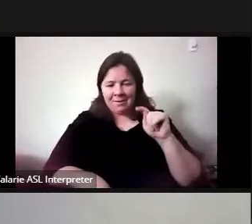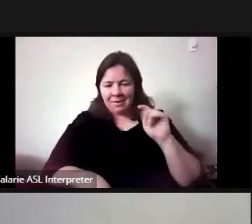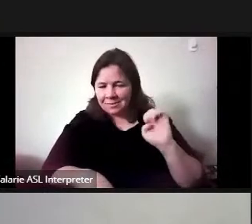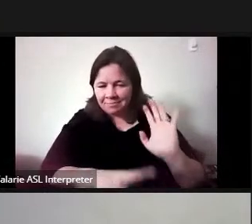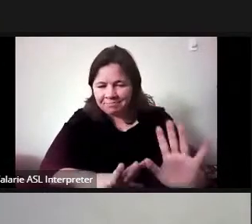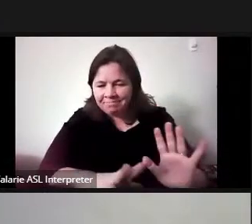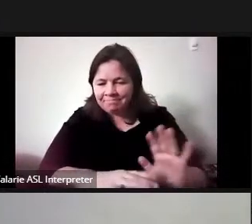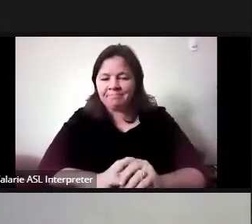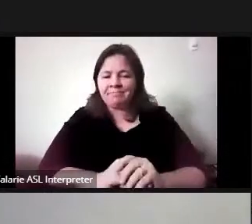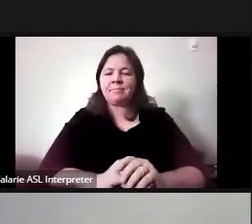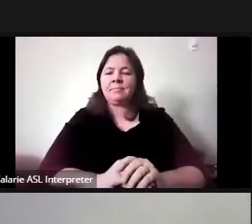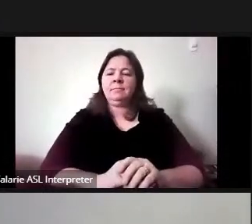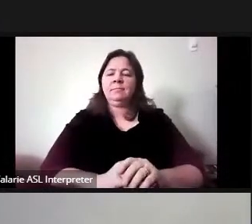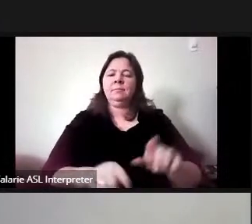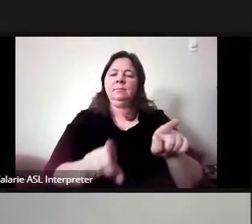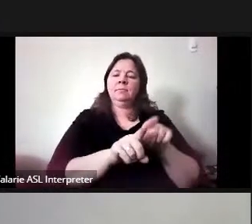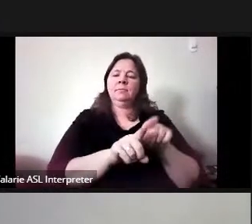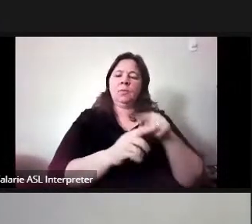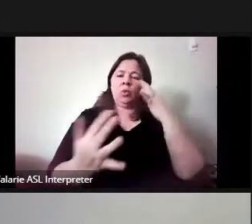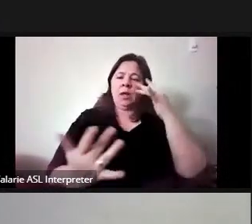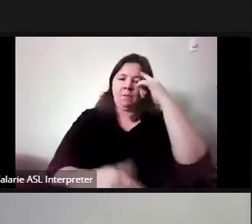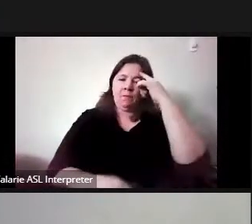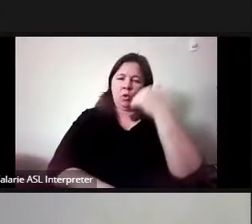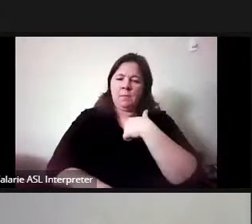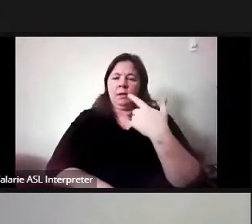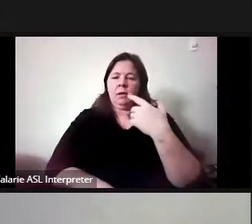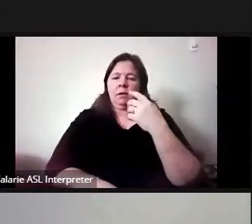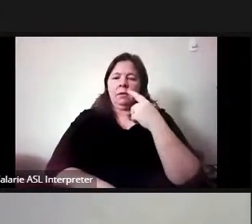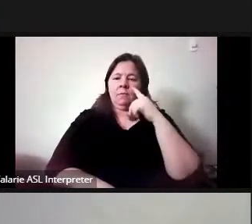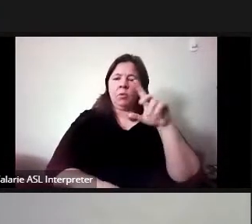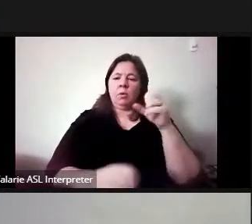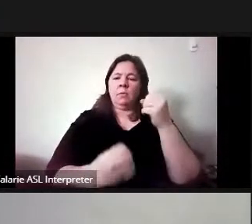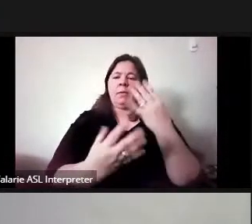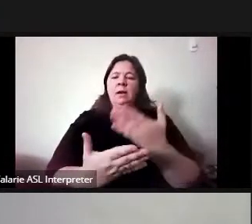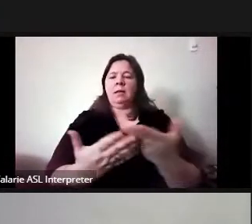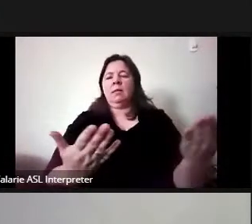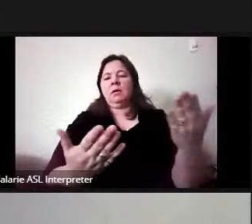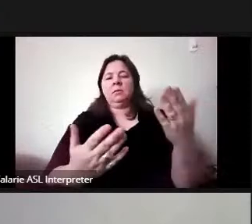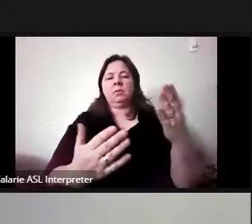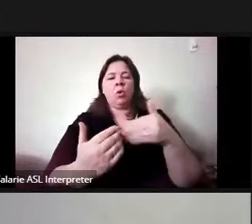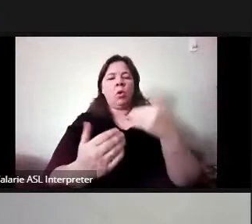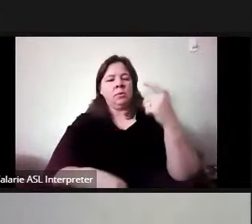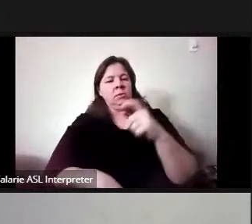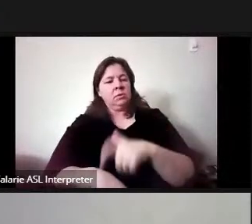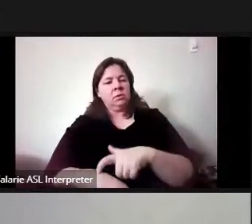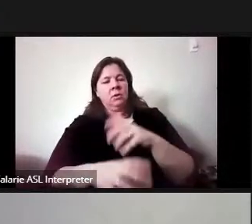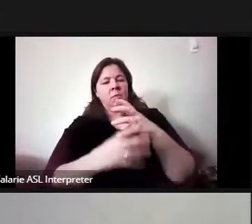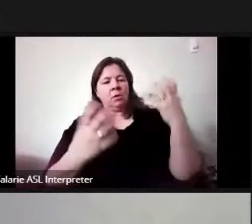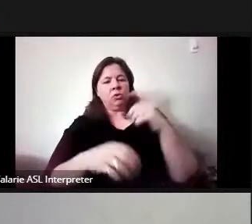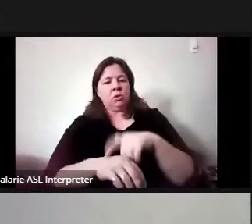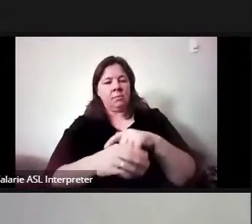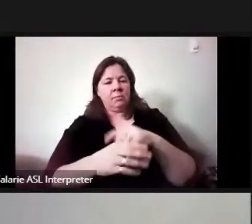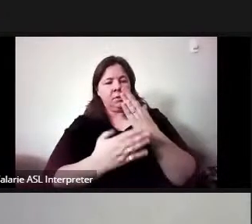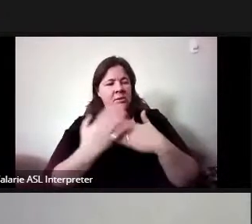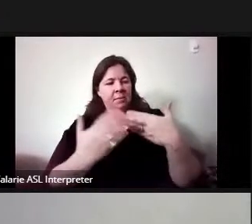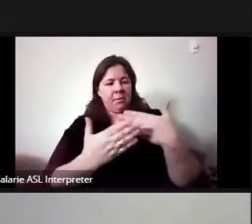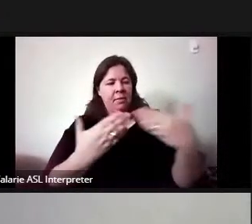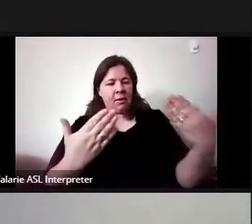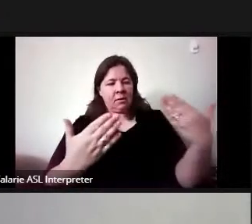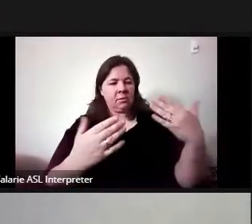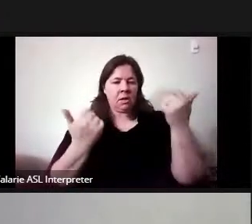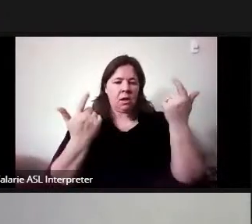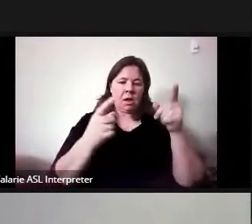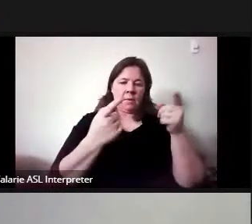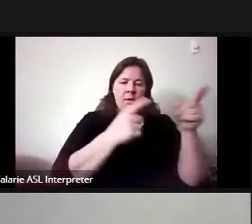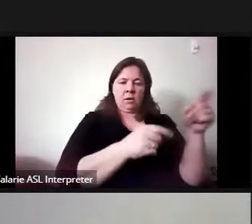waited, like you all waited for me so many things, so much time, because certain things suddenly happen